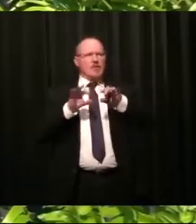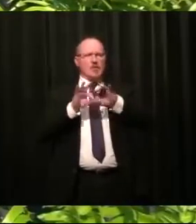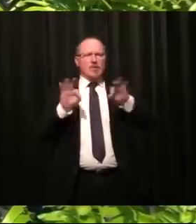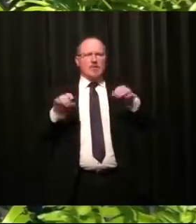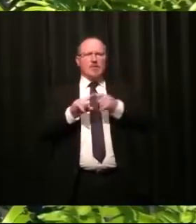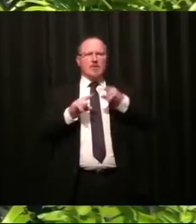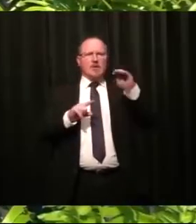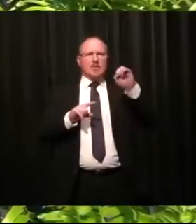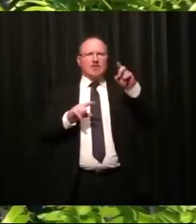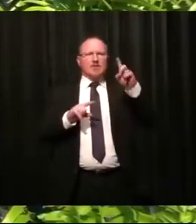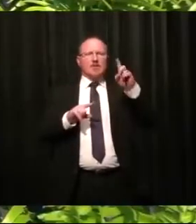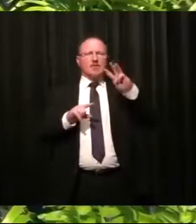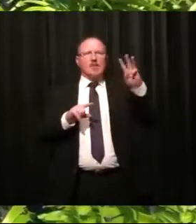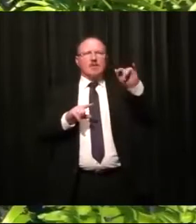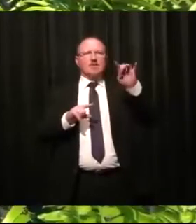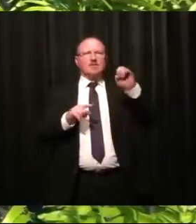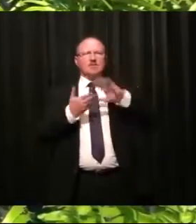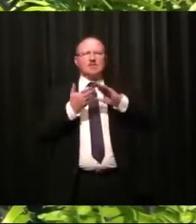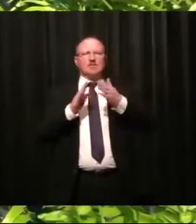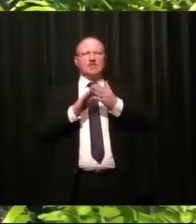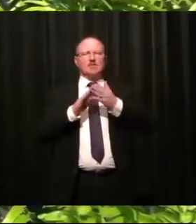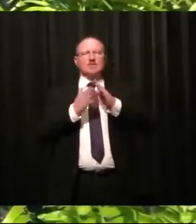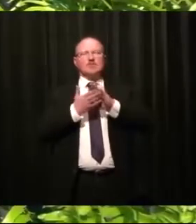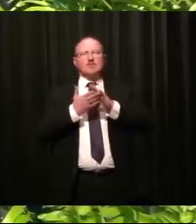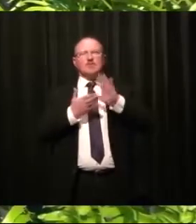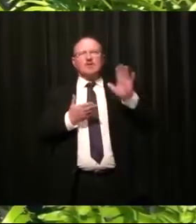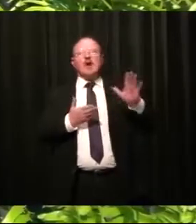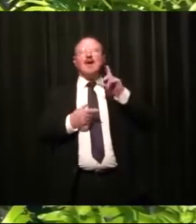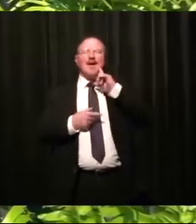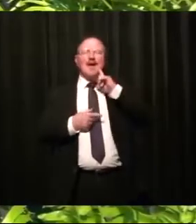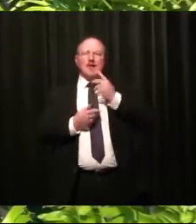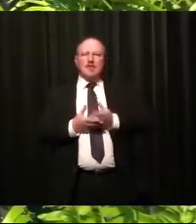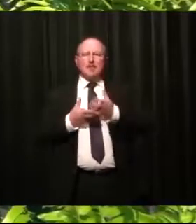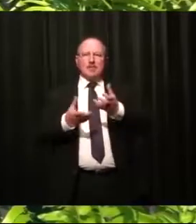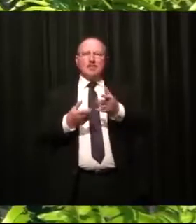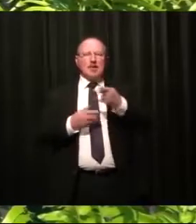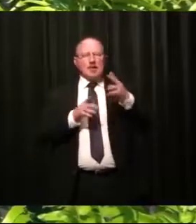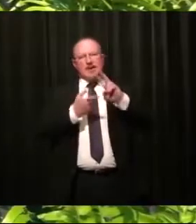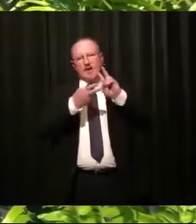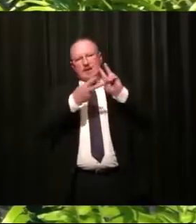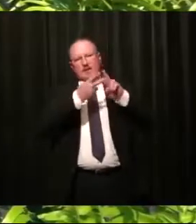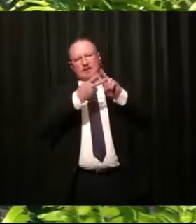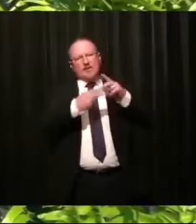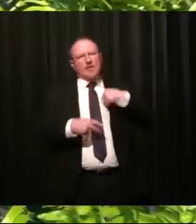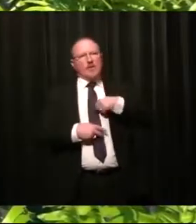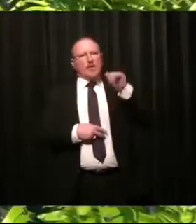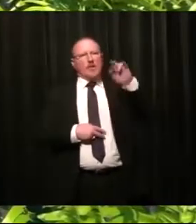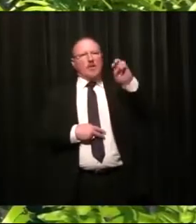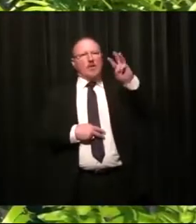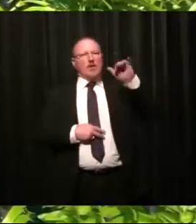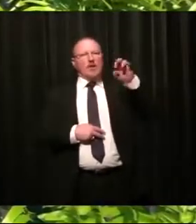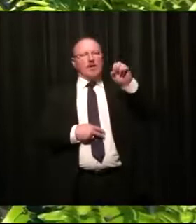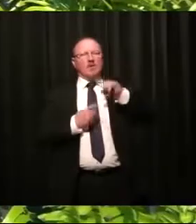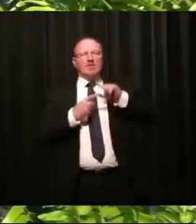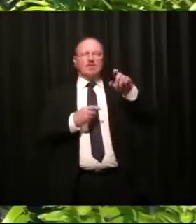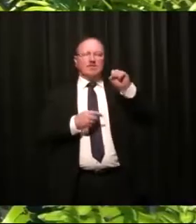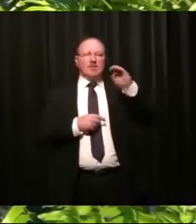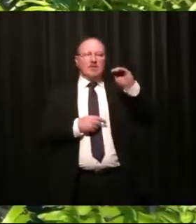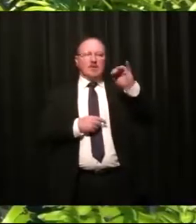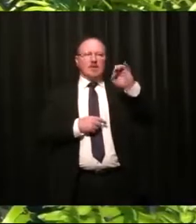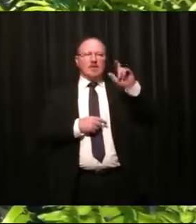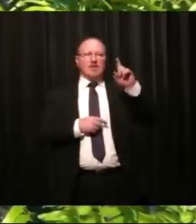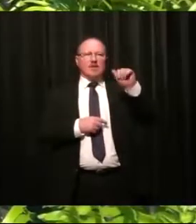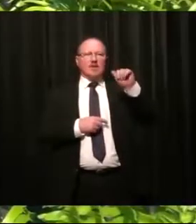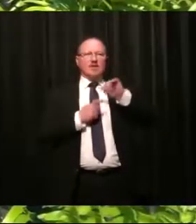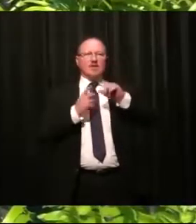with a diploma from the MSD of Wayne Township Schools. So from now on, they can use the hashtag #WeAreWayne. And for any of your social